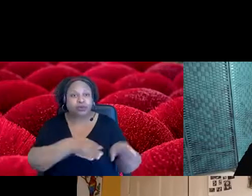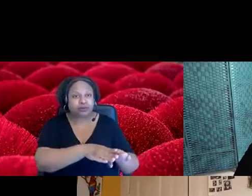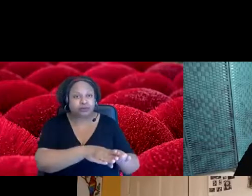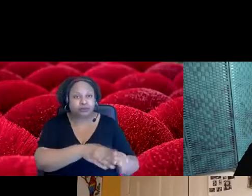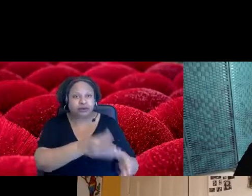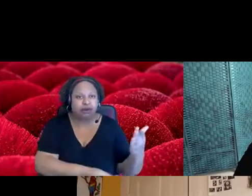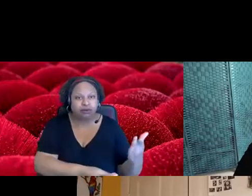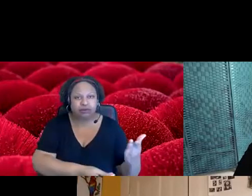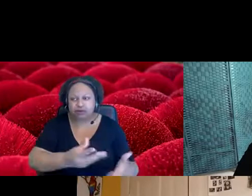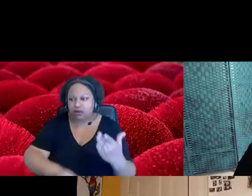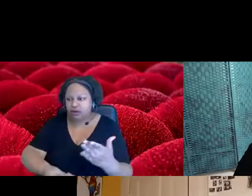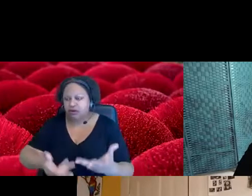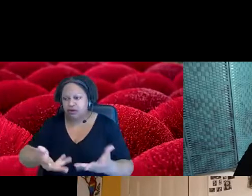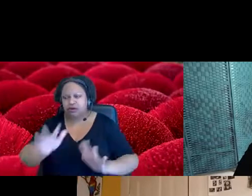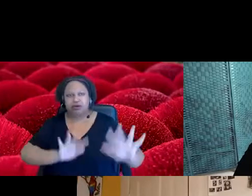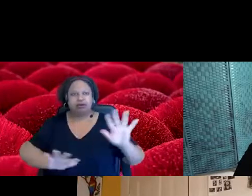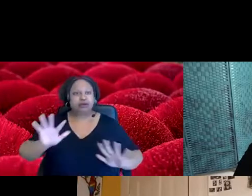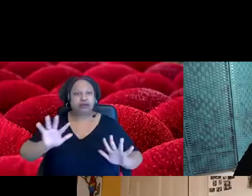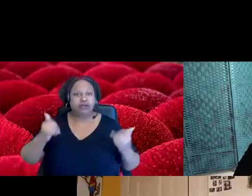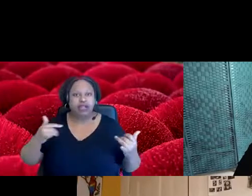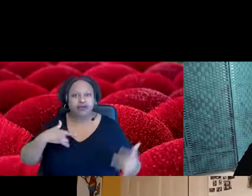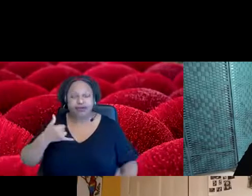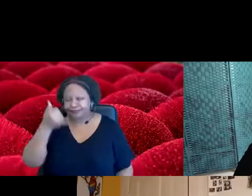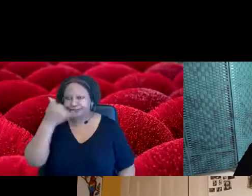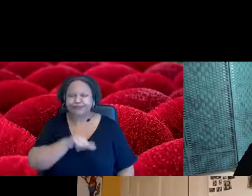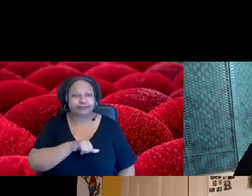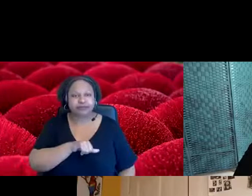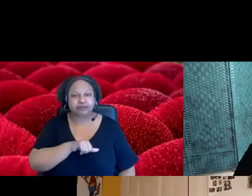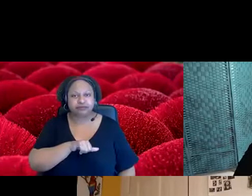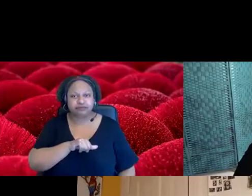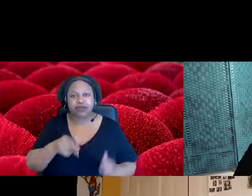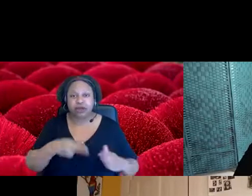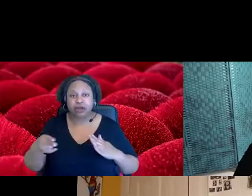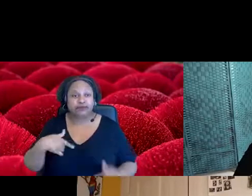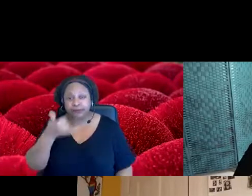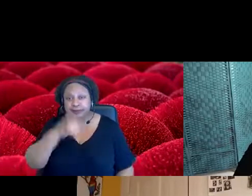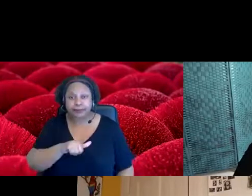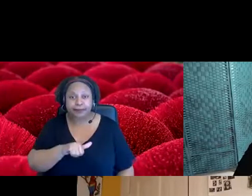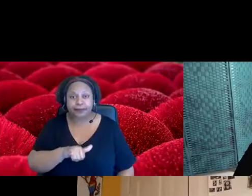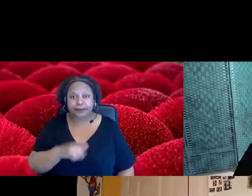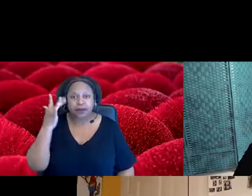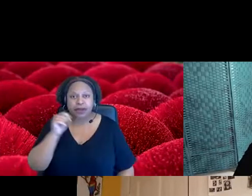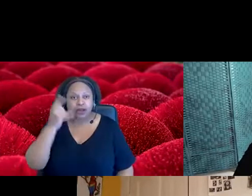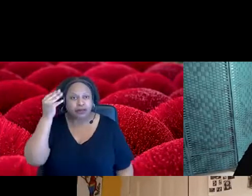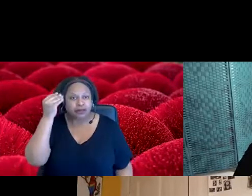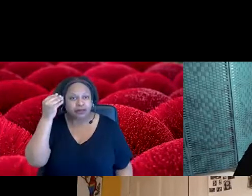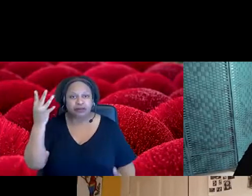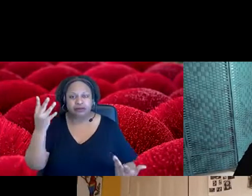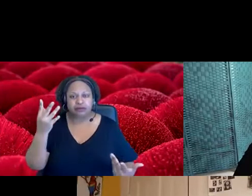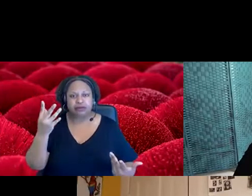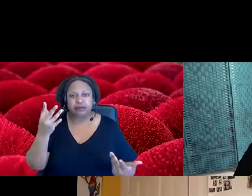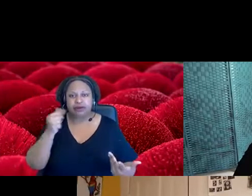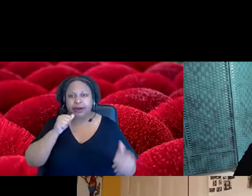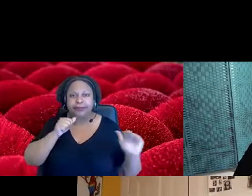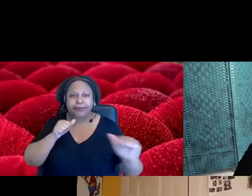and we feel completely ridiculous. To be honest, I feel ridiculous. Why did we not take this earlier to the councils?